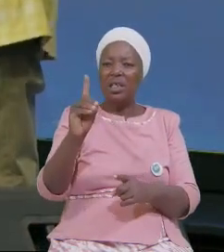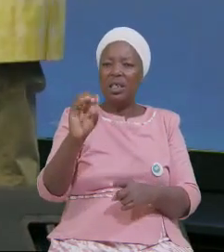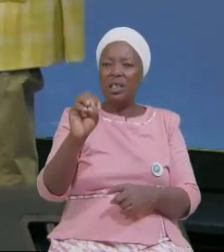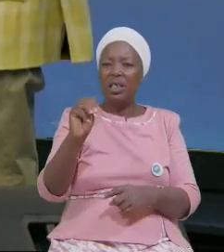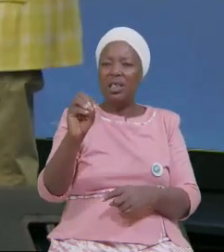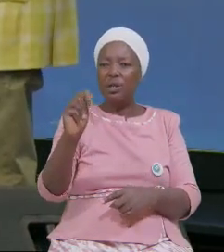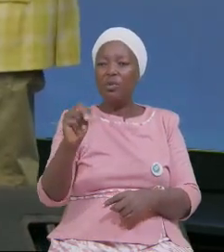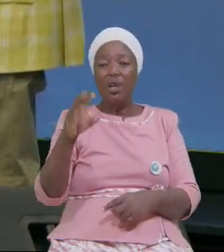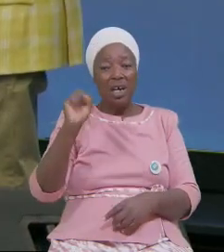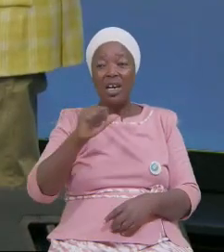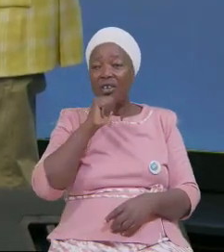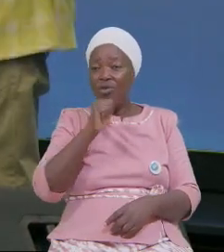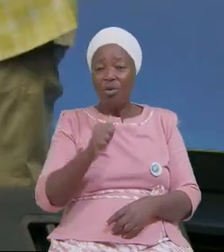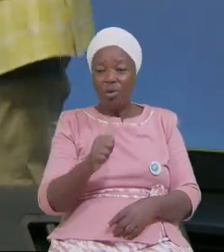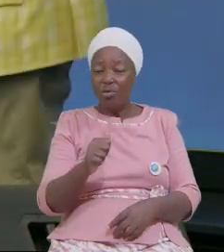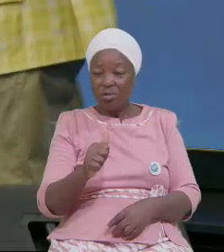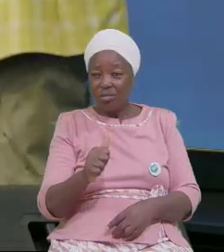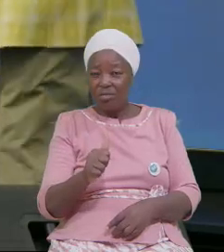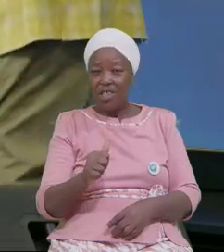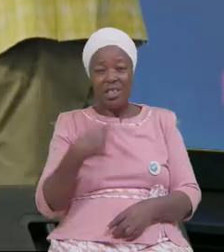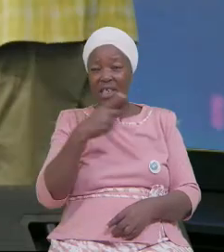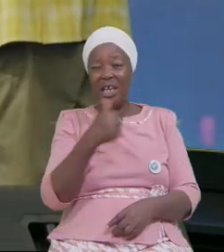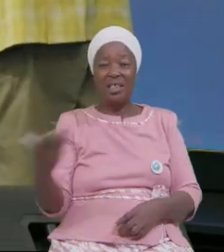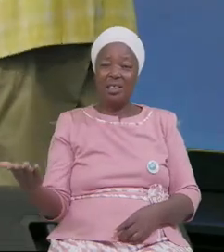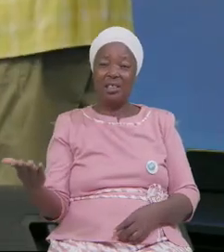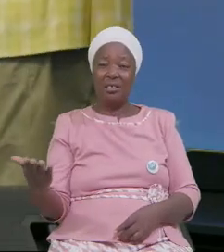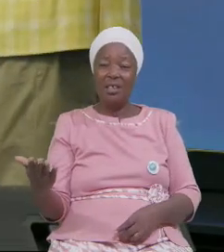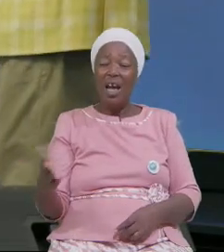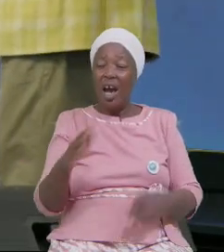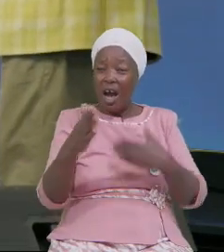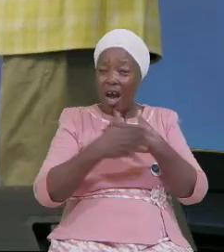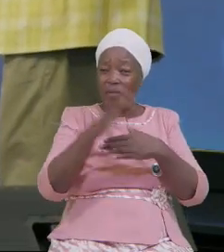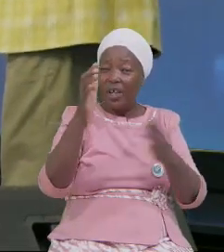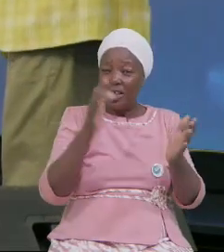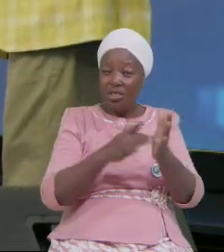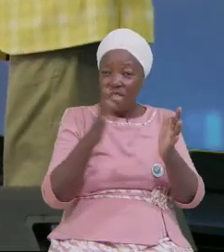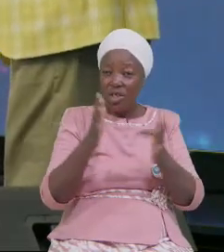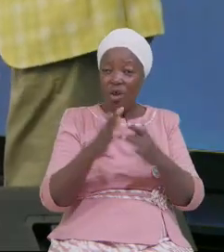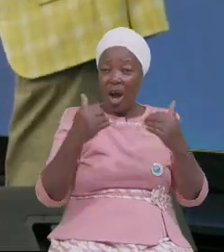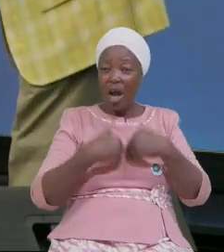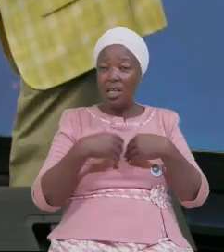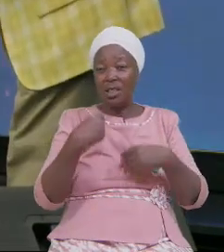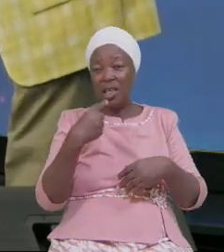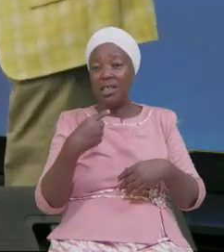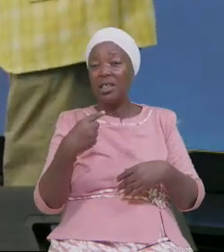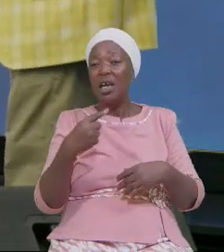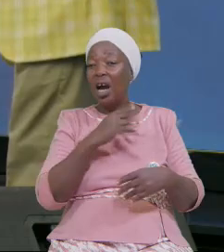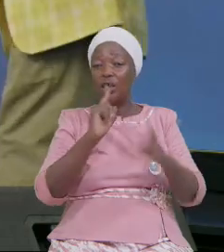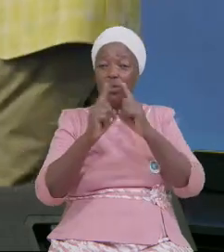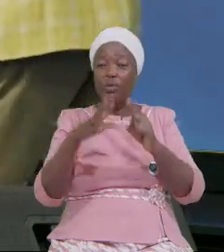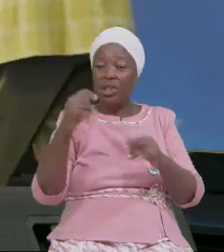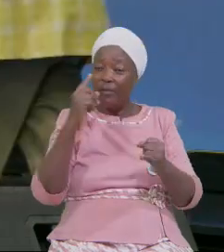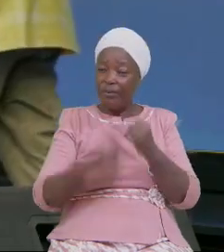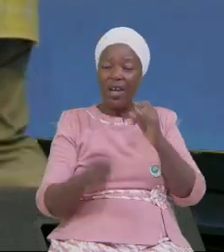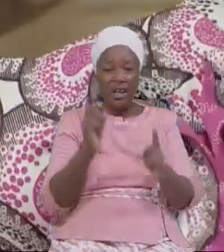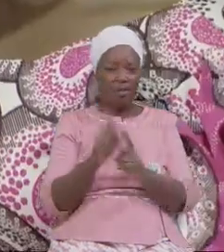wag a tail. After Jesus had spoken the final word. Look